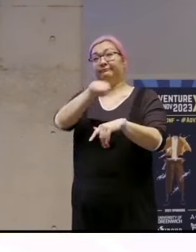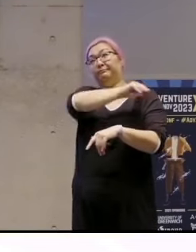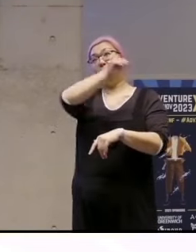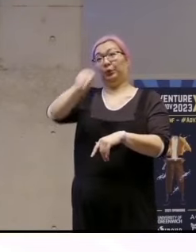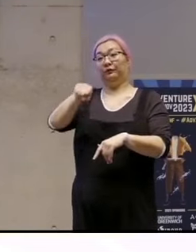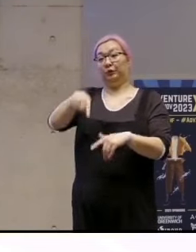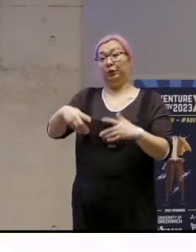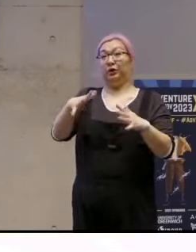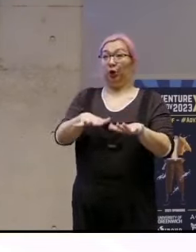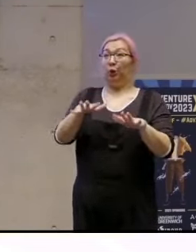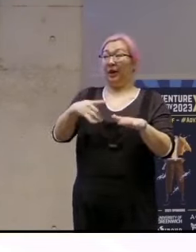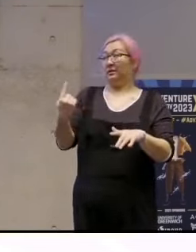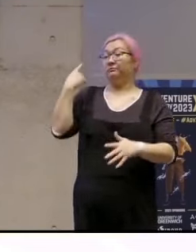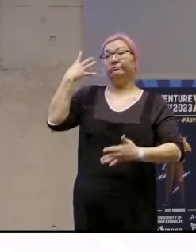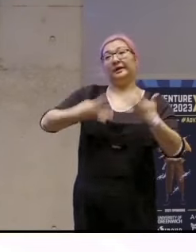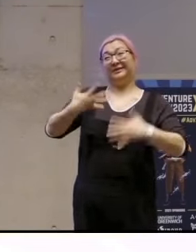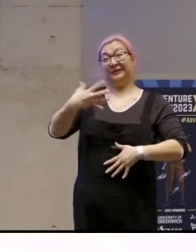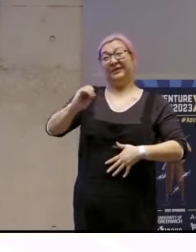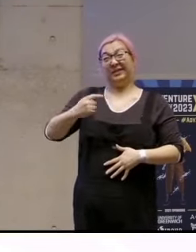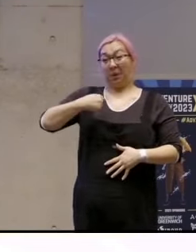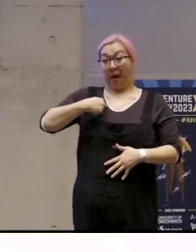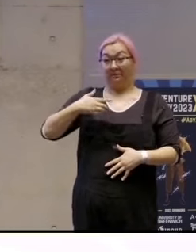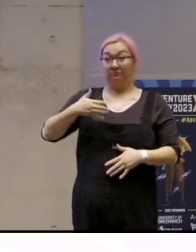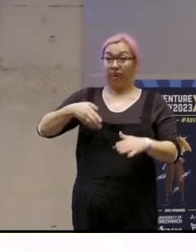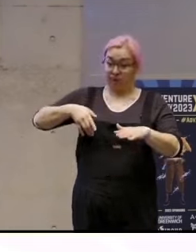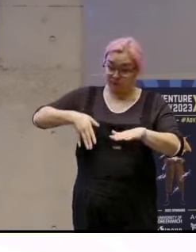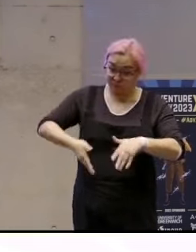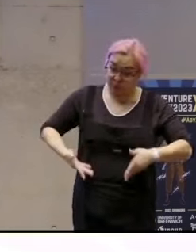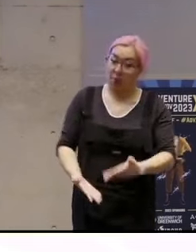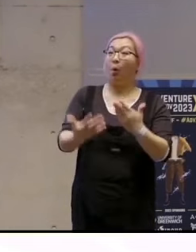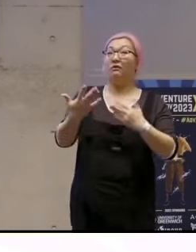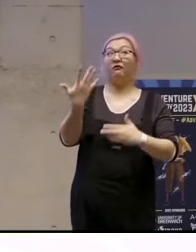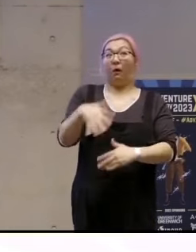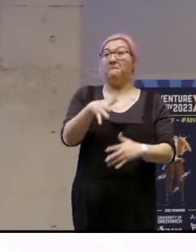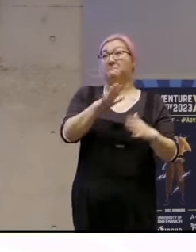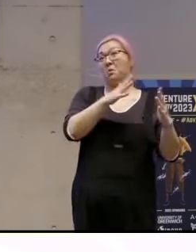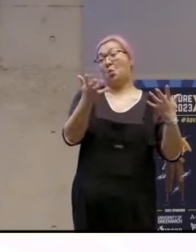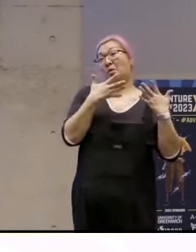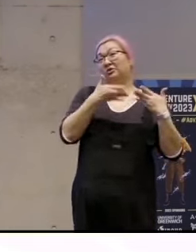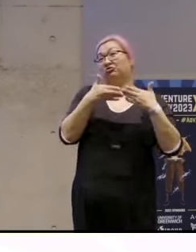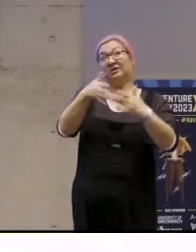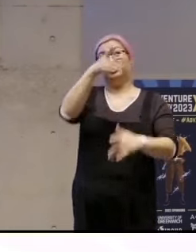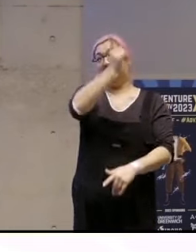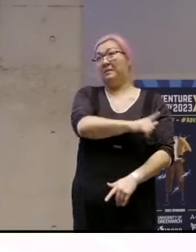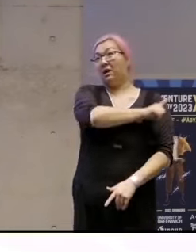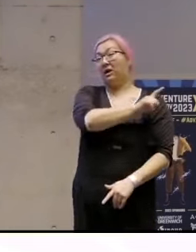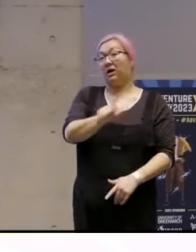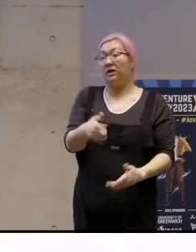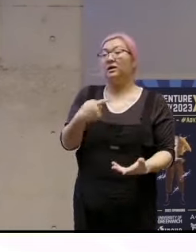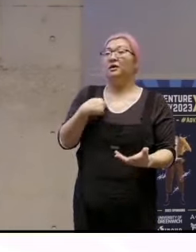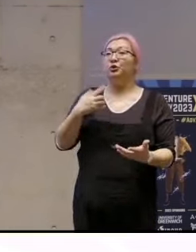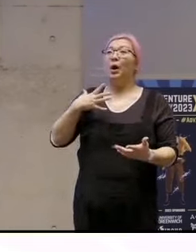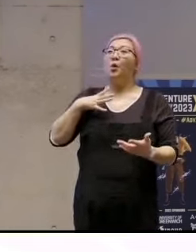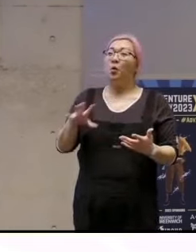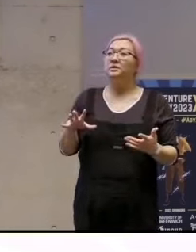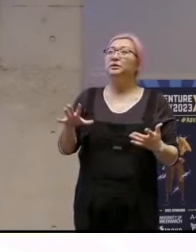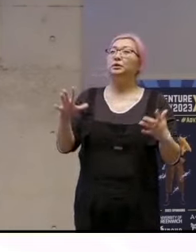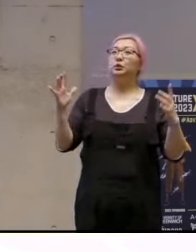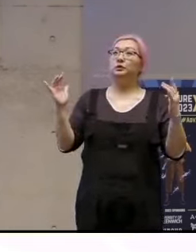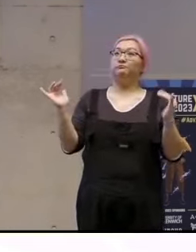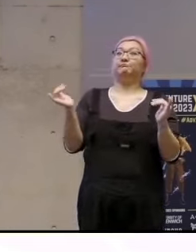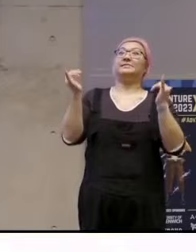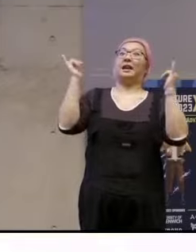the 50s, so it's part of my heritage, and I wanted to celebrate it. So the 70th anniversary,